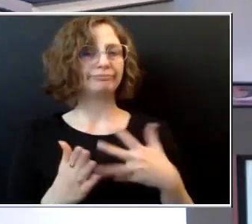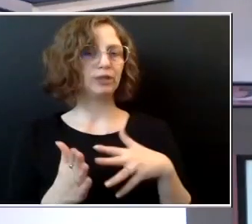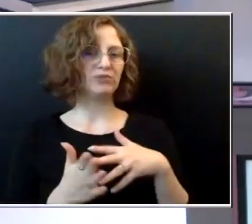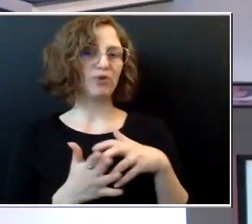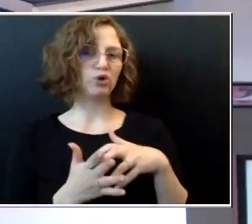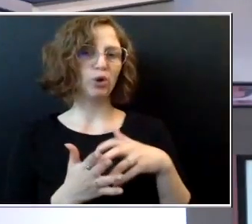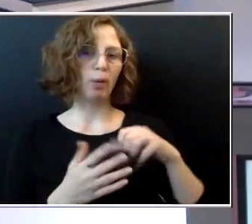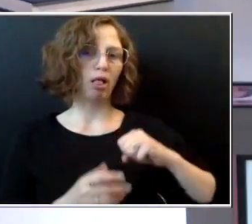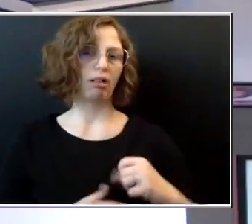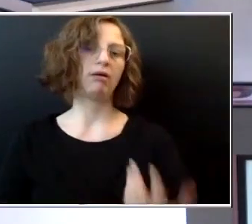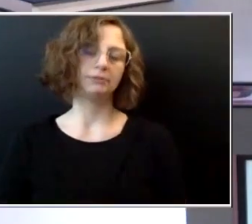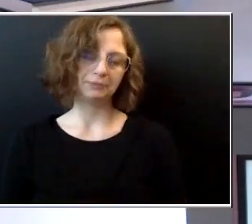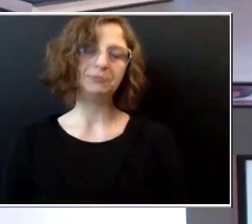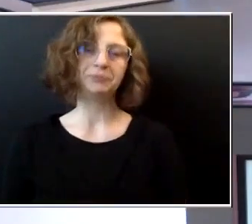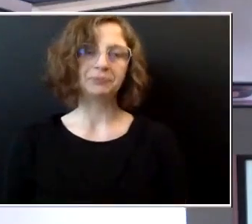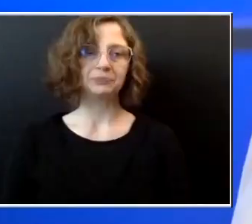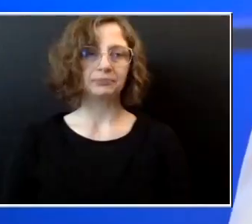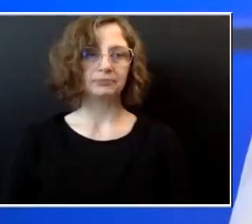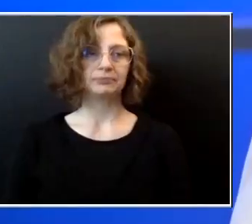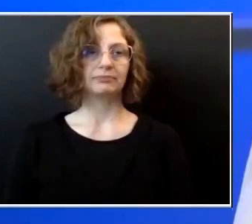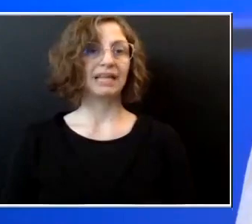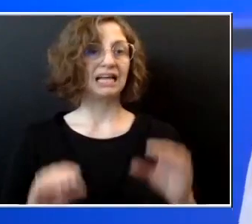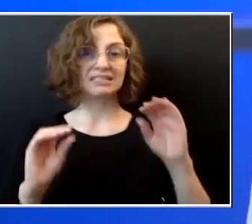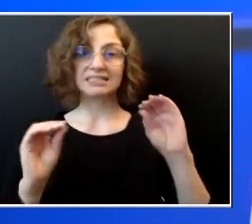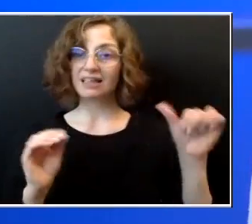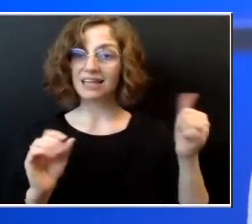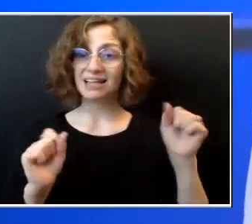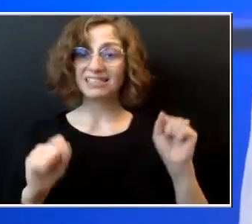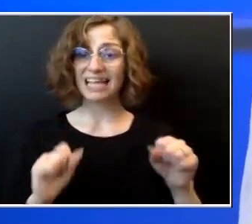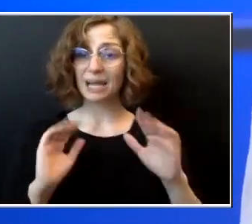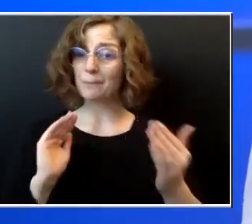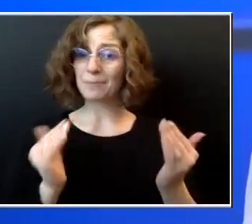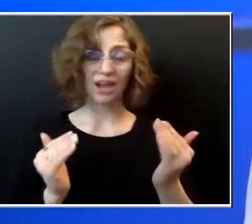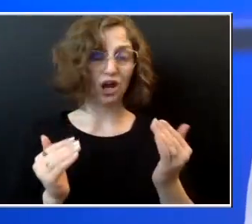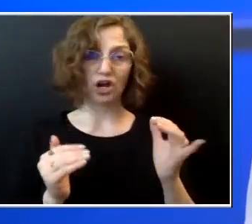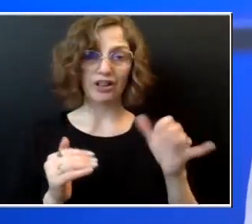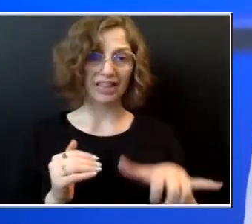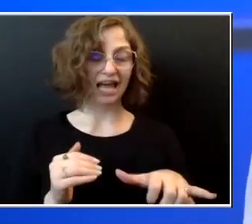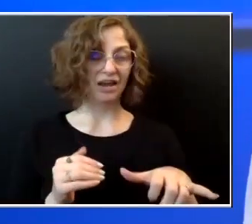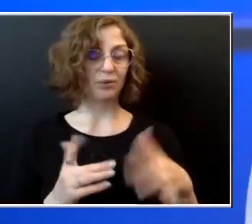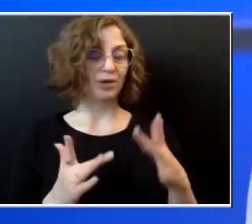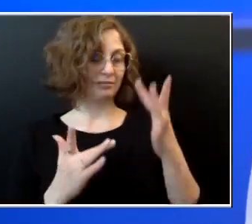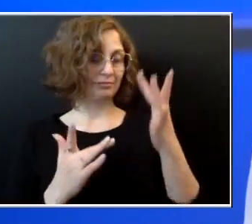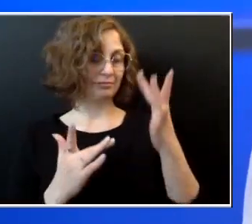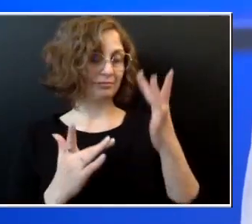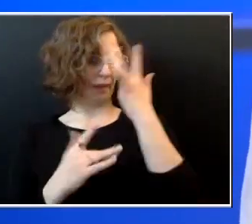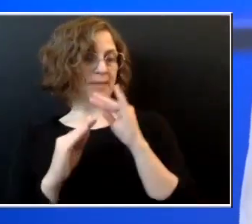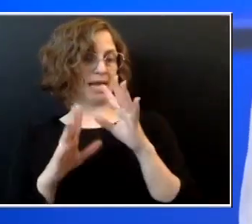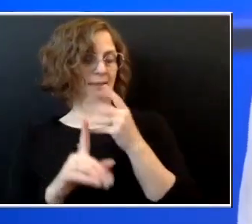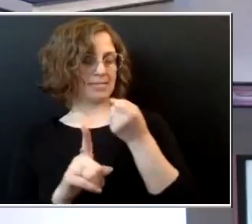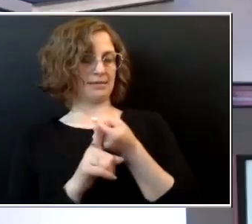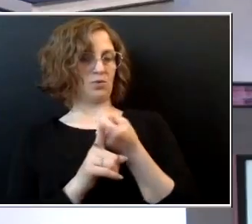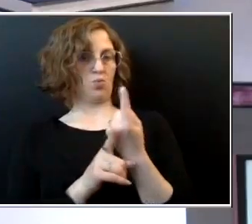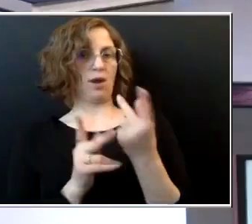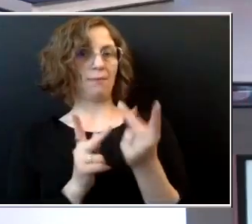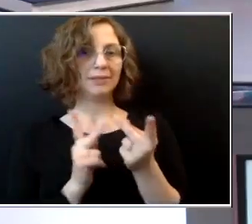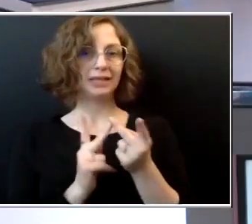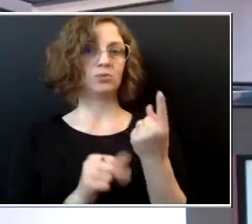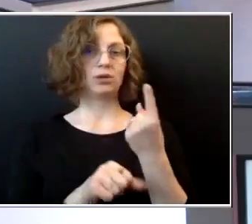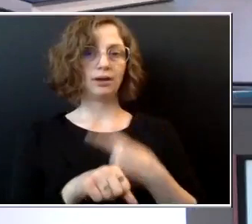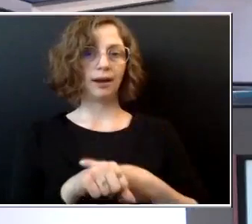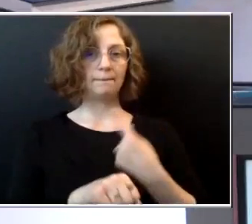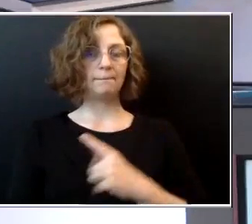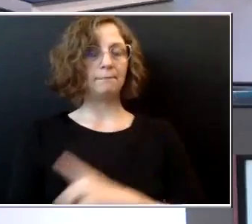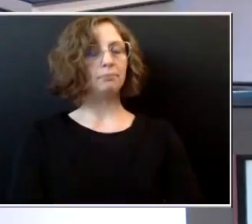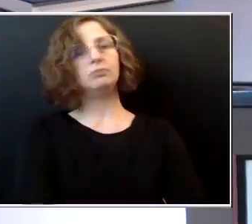quite to compare with that in terms of a pandemic hitting one place in one time. That is kind of amazing. But you've described also, when